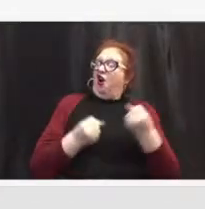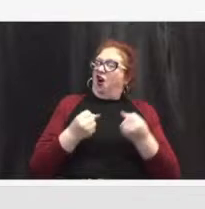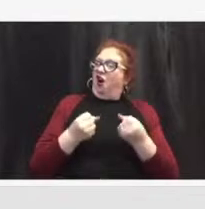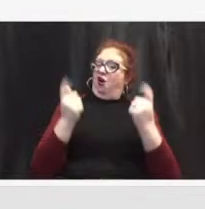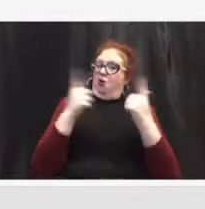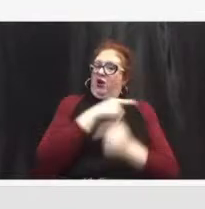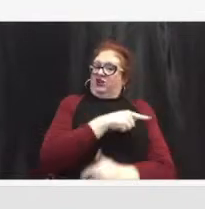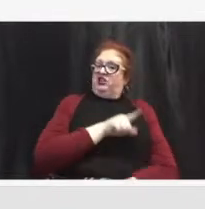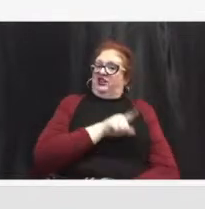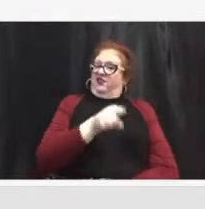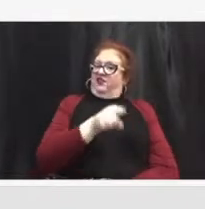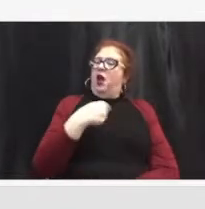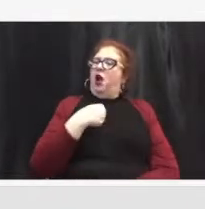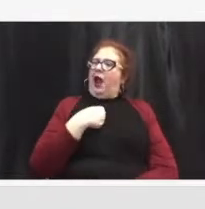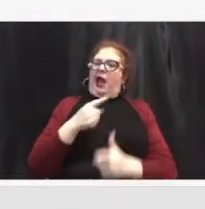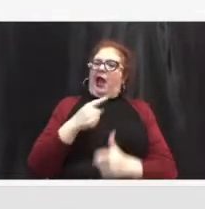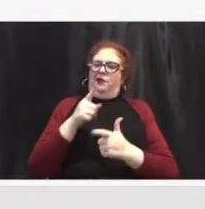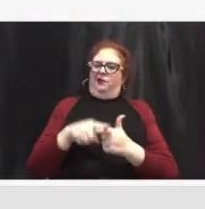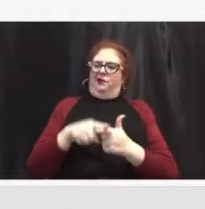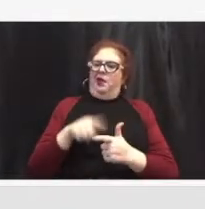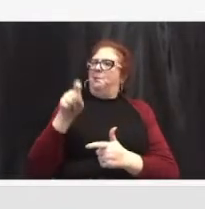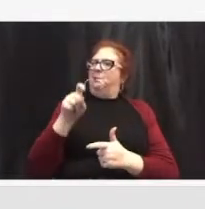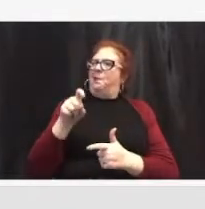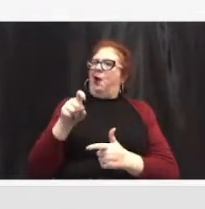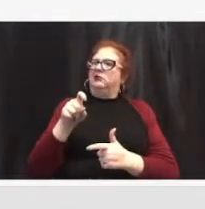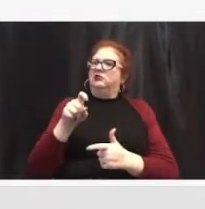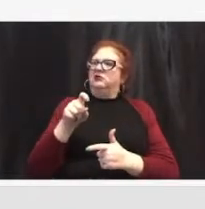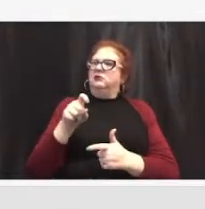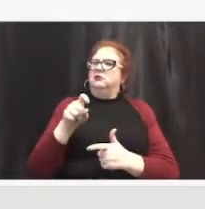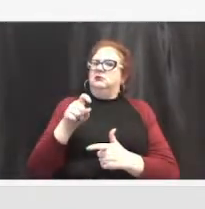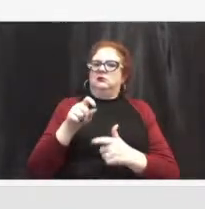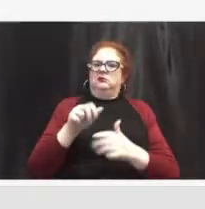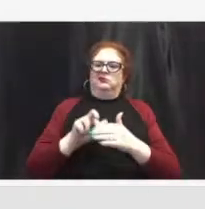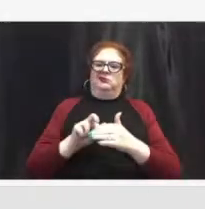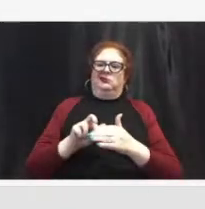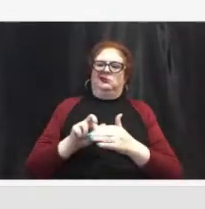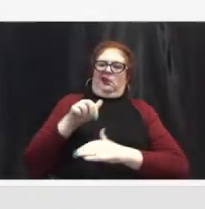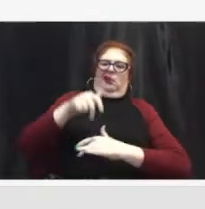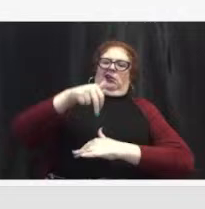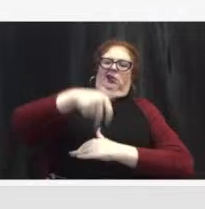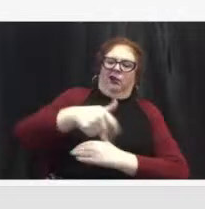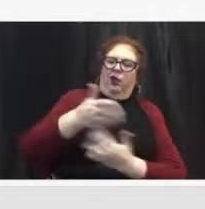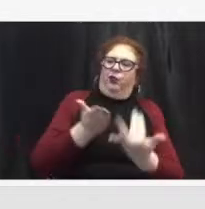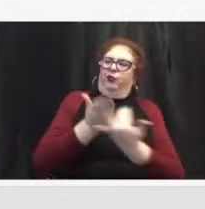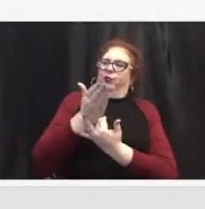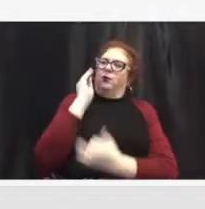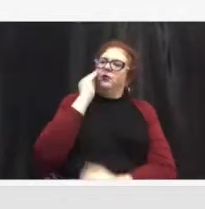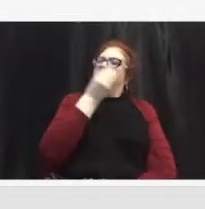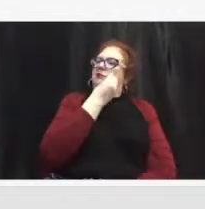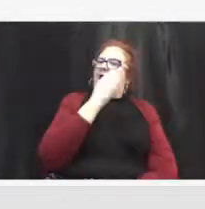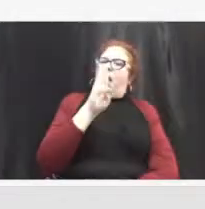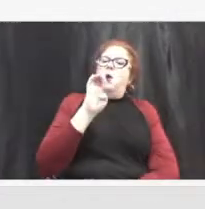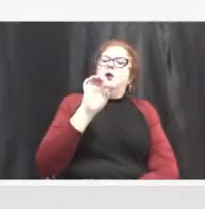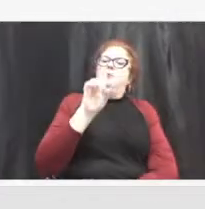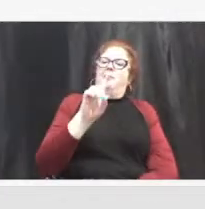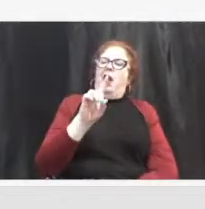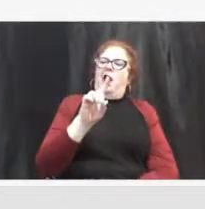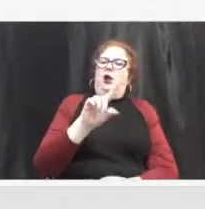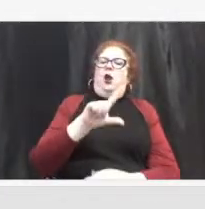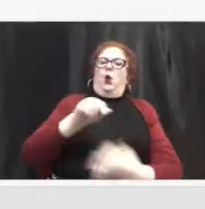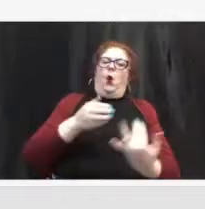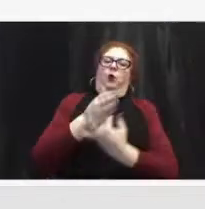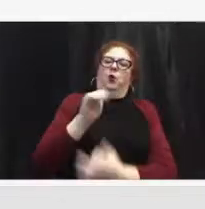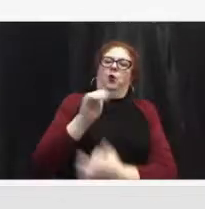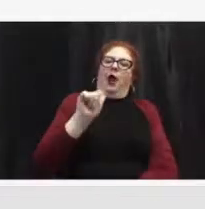into my neighbor's flower bed to get around to go into my, the alley to my house. And